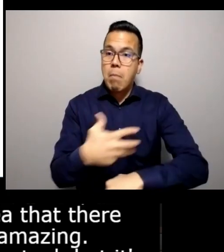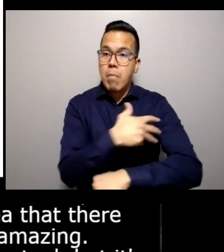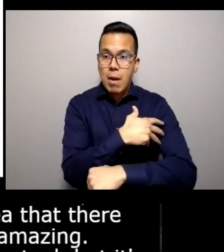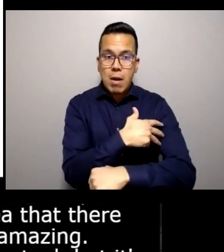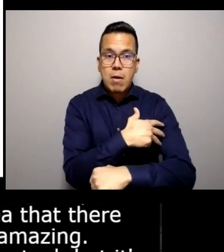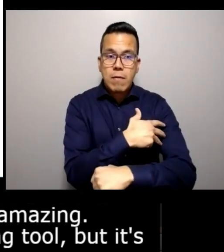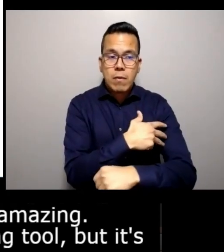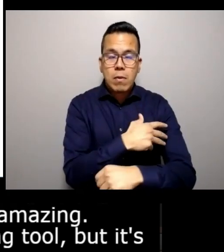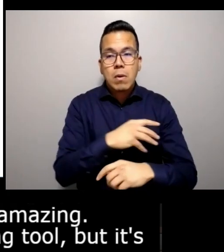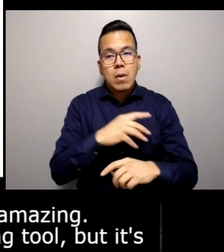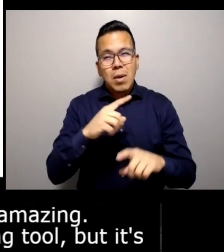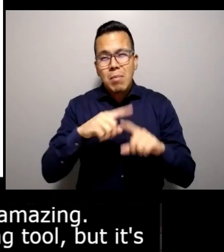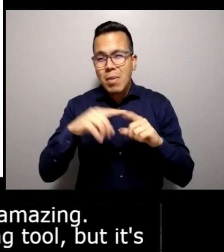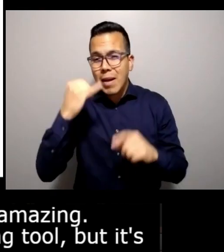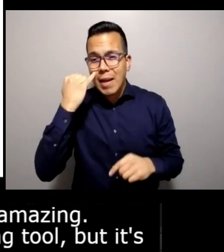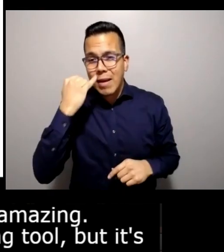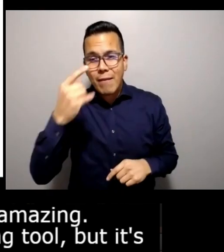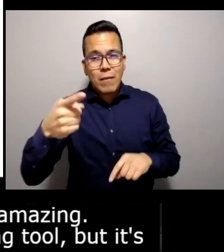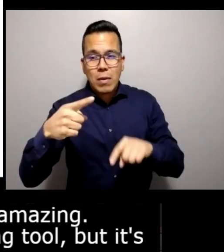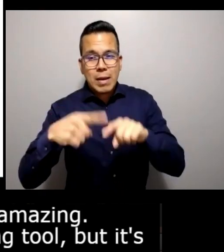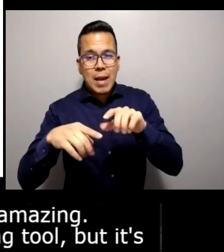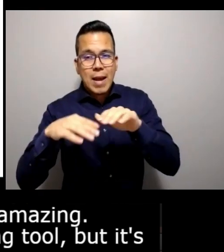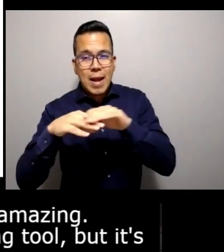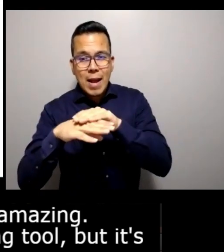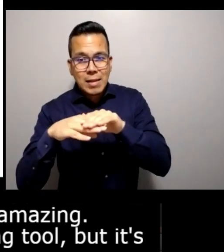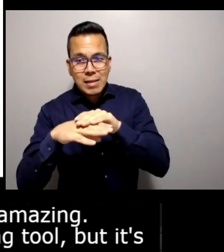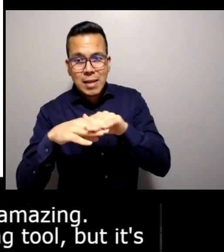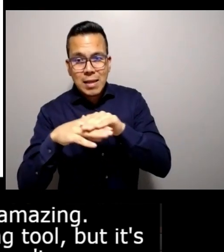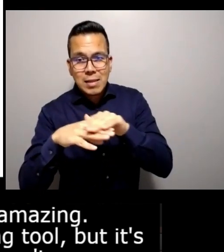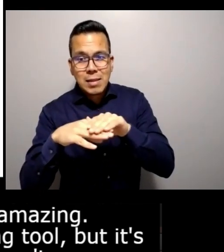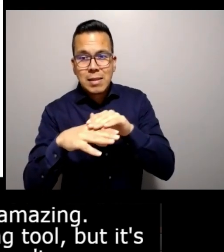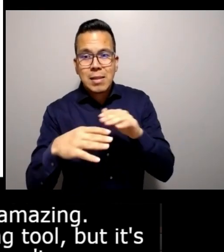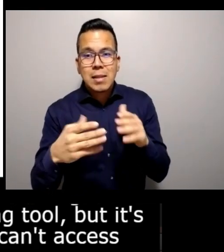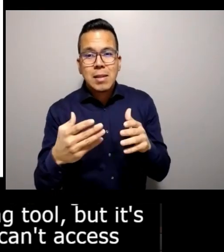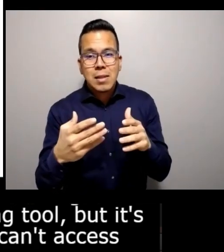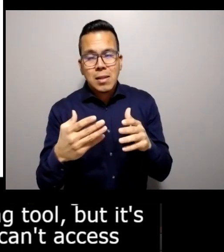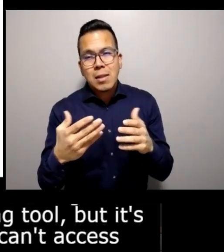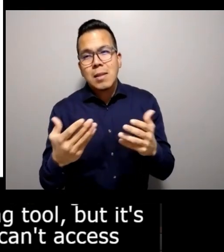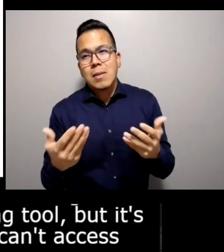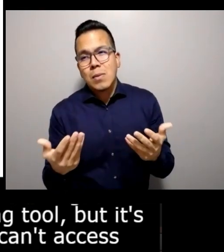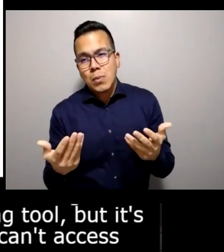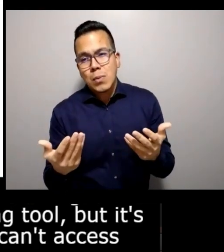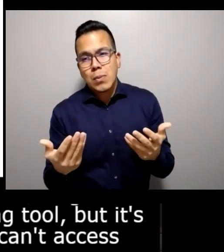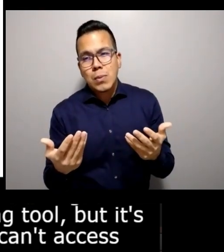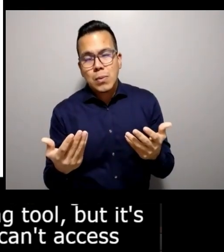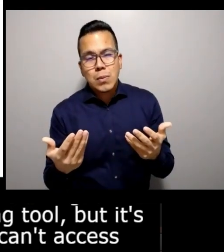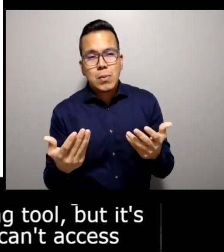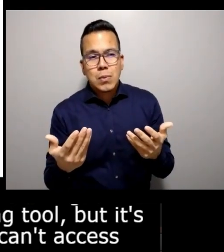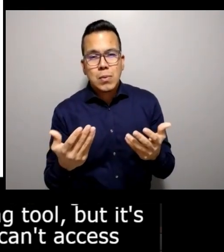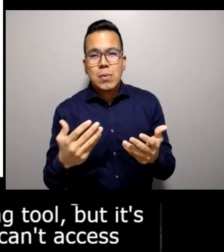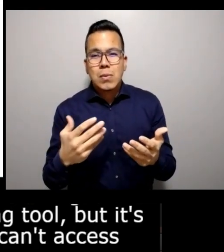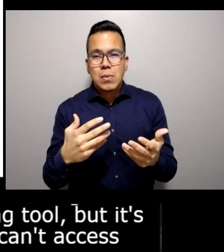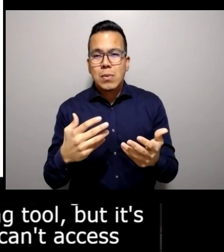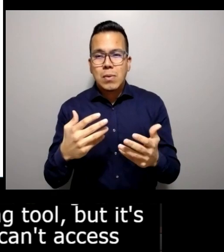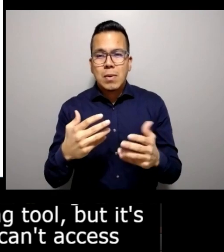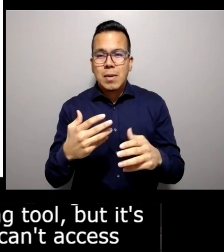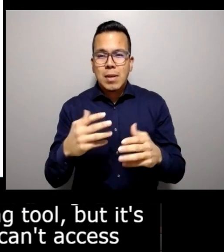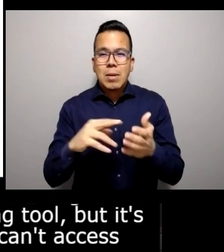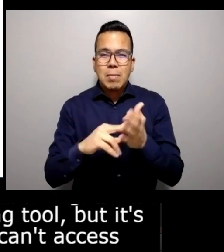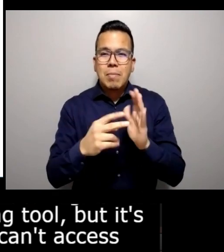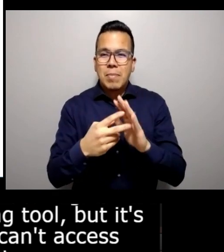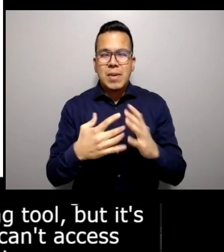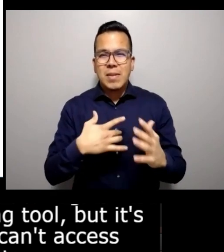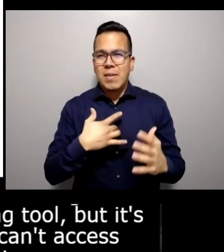if you can't access all of its features, whether you're the communicator or the recipient of